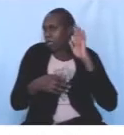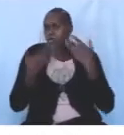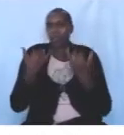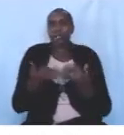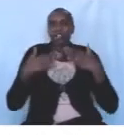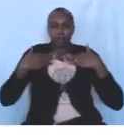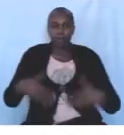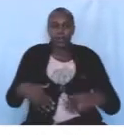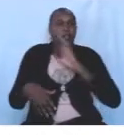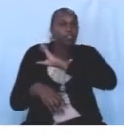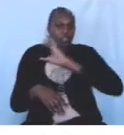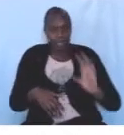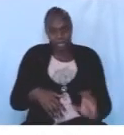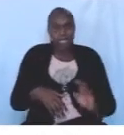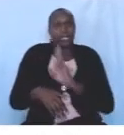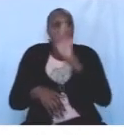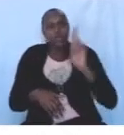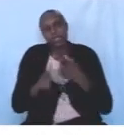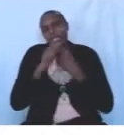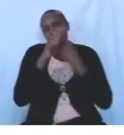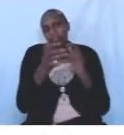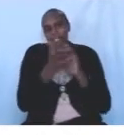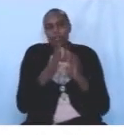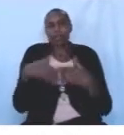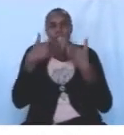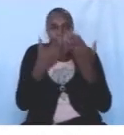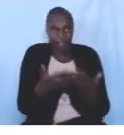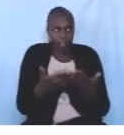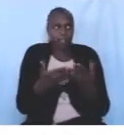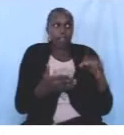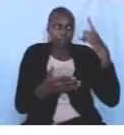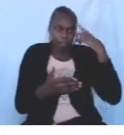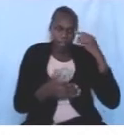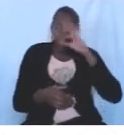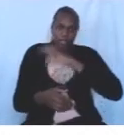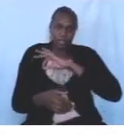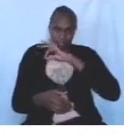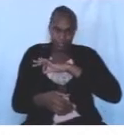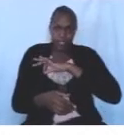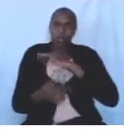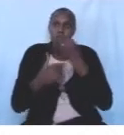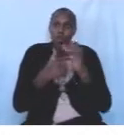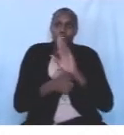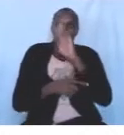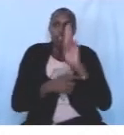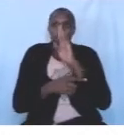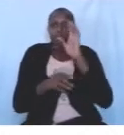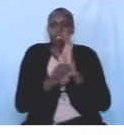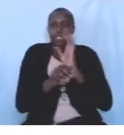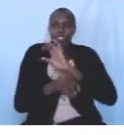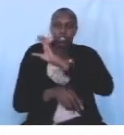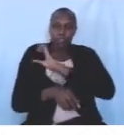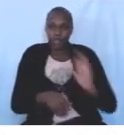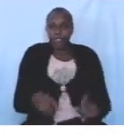the body of Christ, we should use the gifts that we have been given for the edification of the church of Christ.